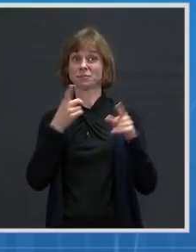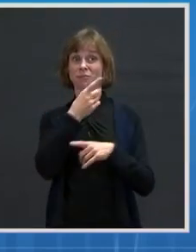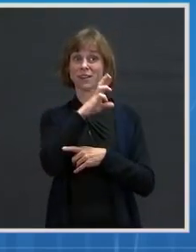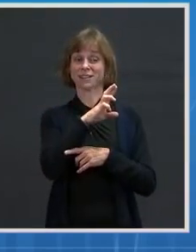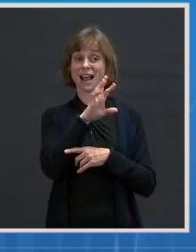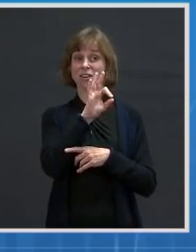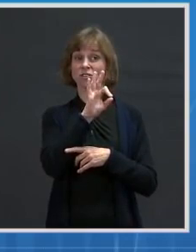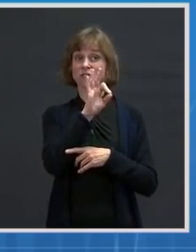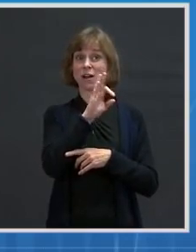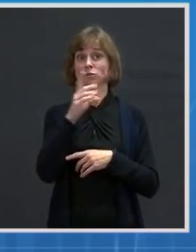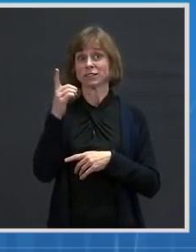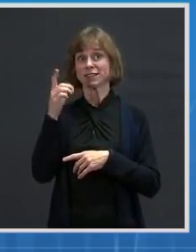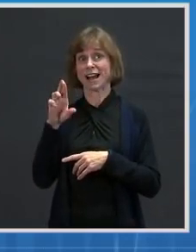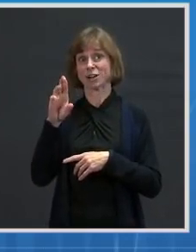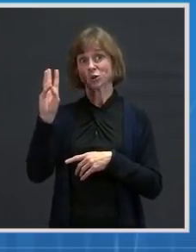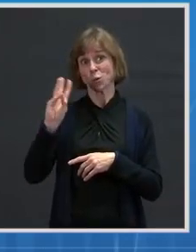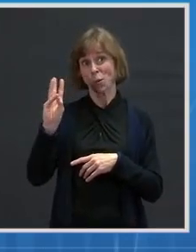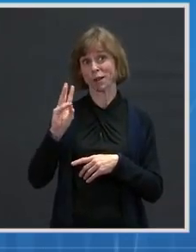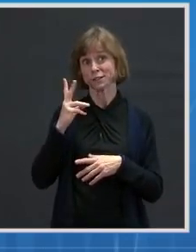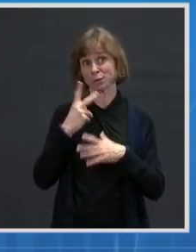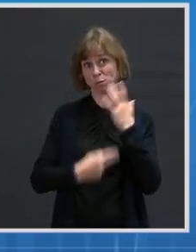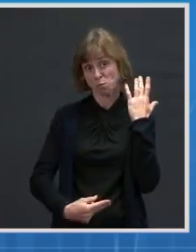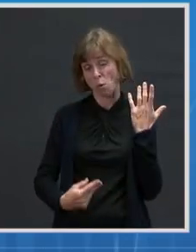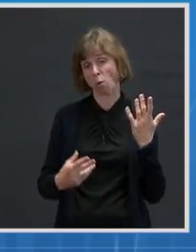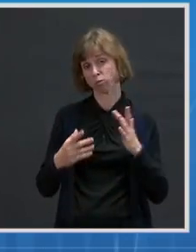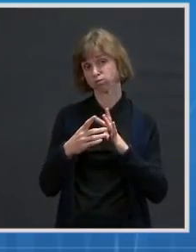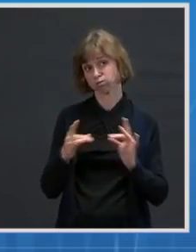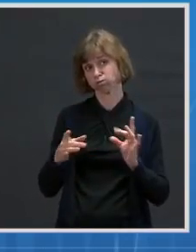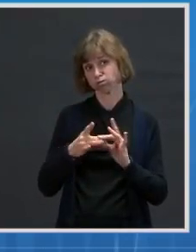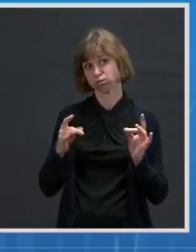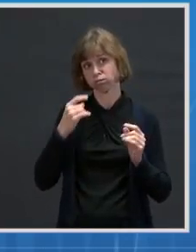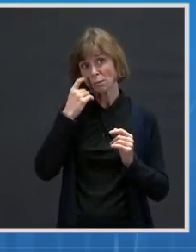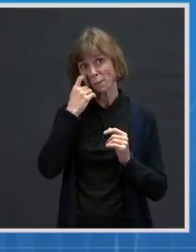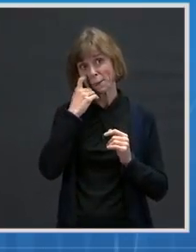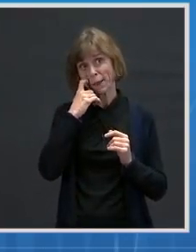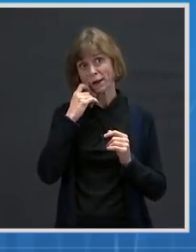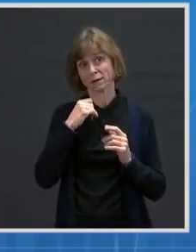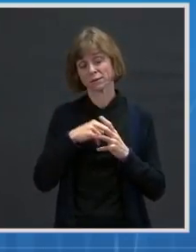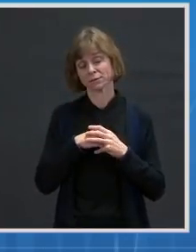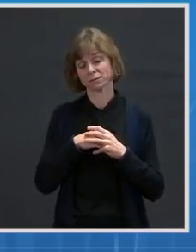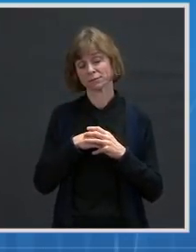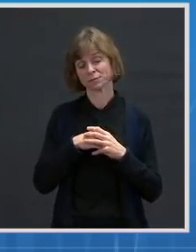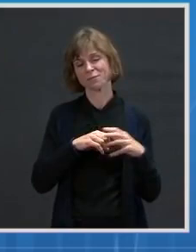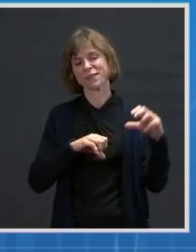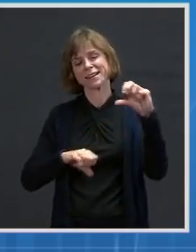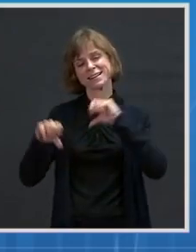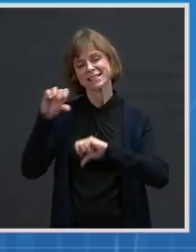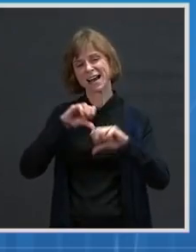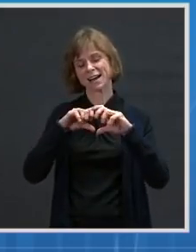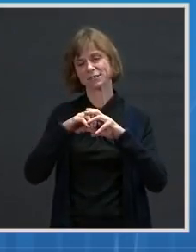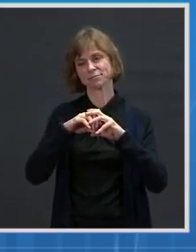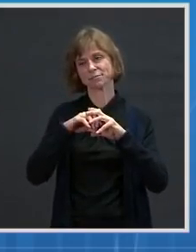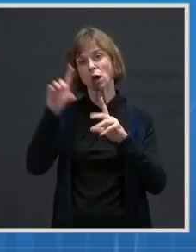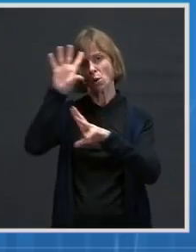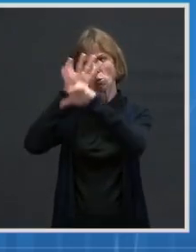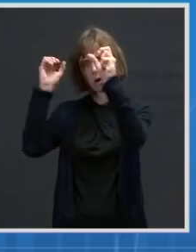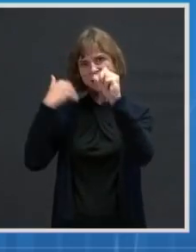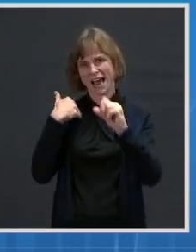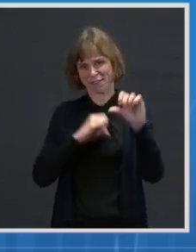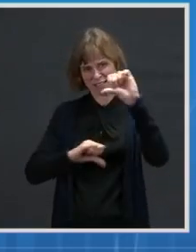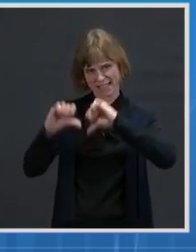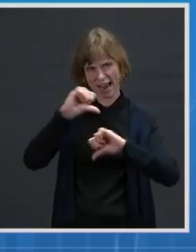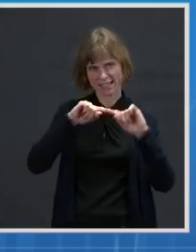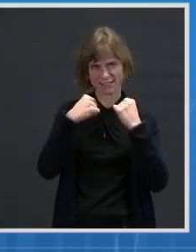to this. The scientific team, the president as the scientific team, including prominently